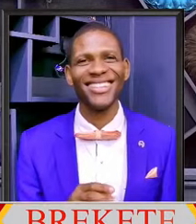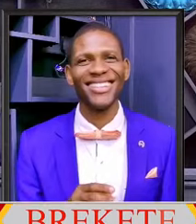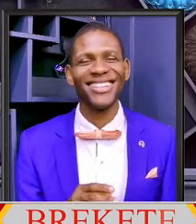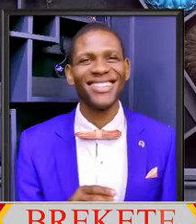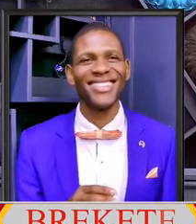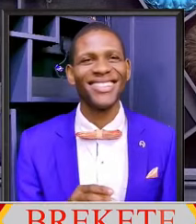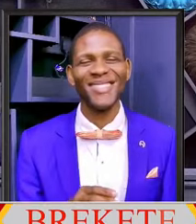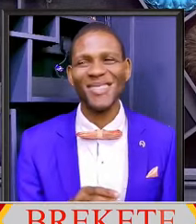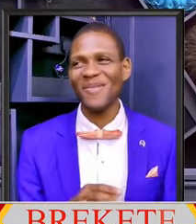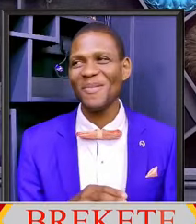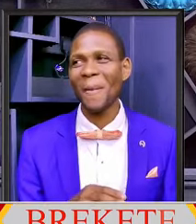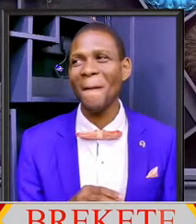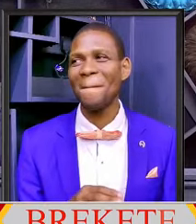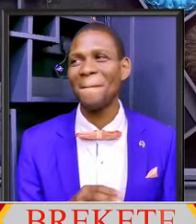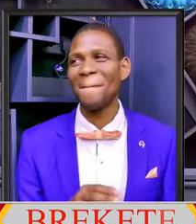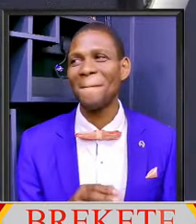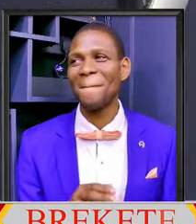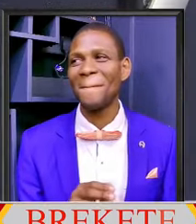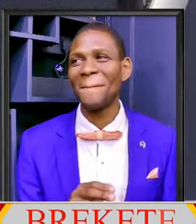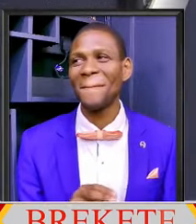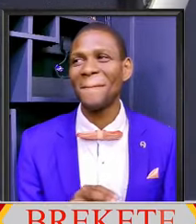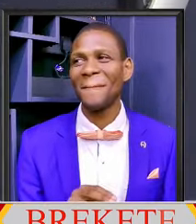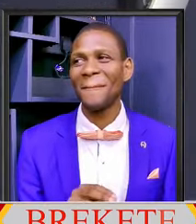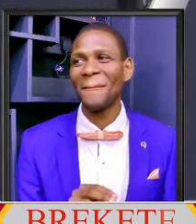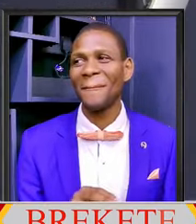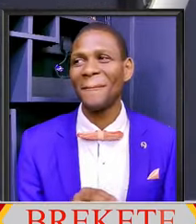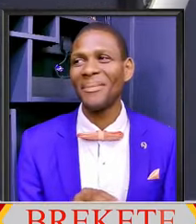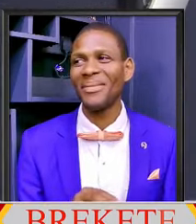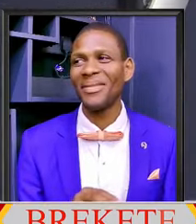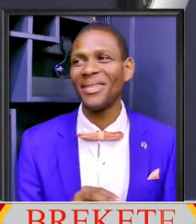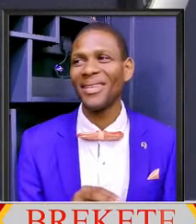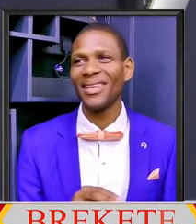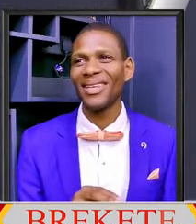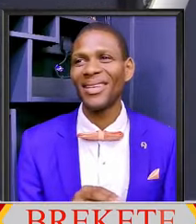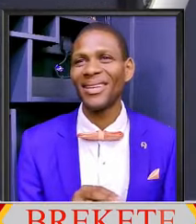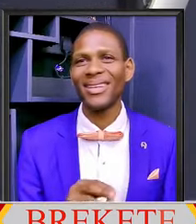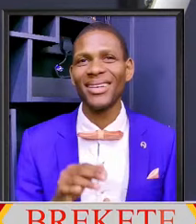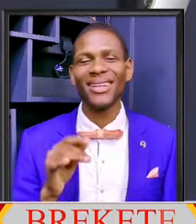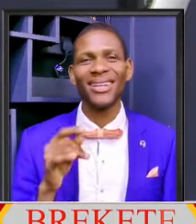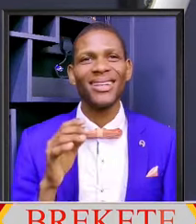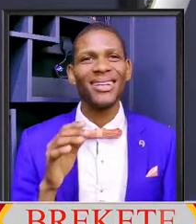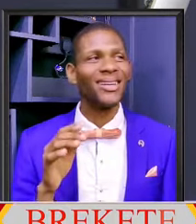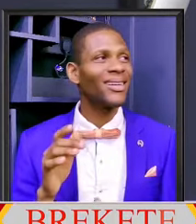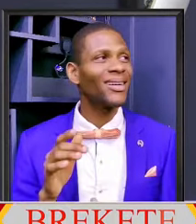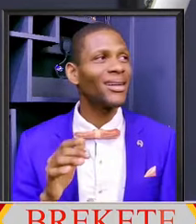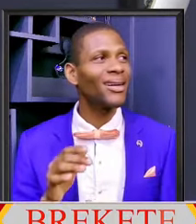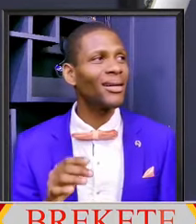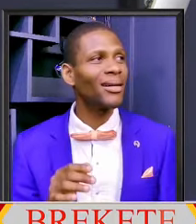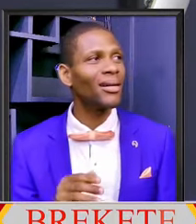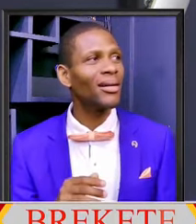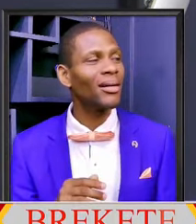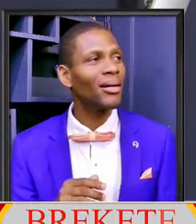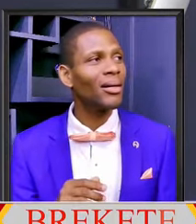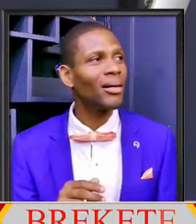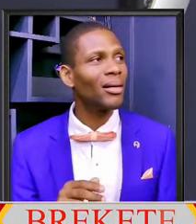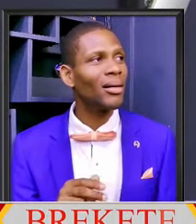Eka is different. Now, coach say Eka. Eka means something else. So,